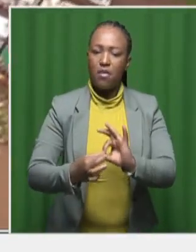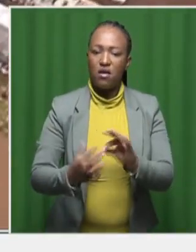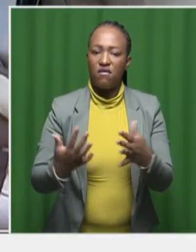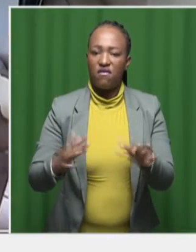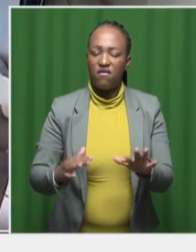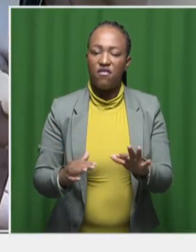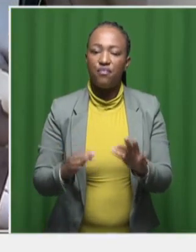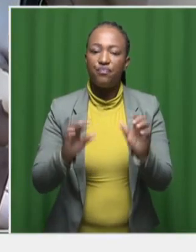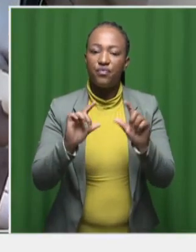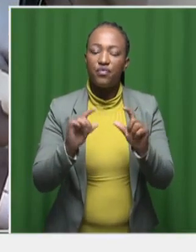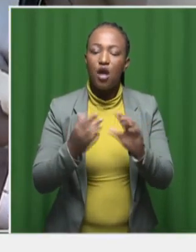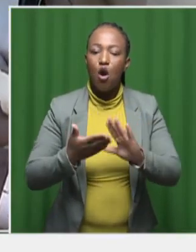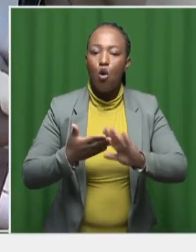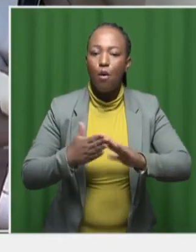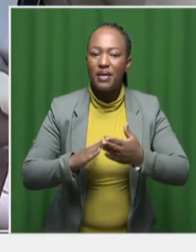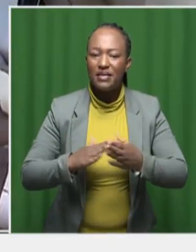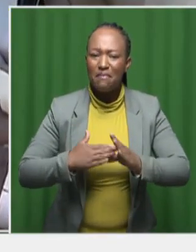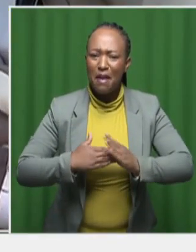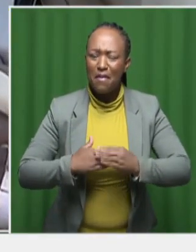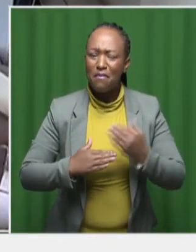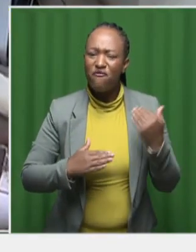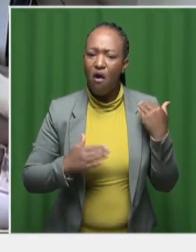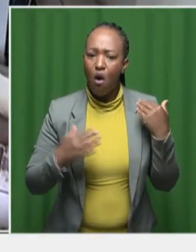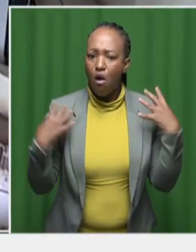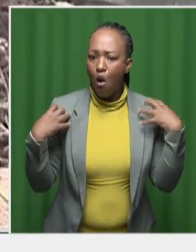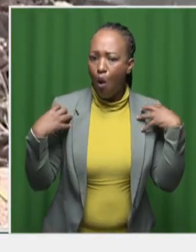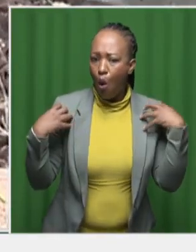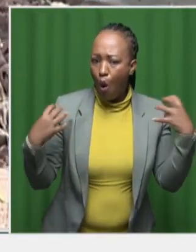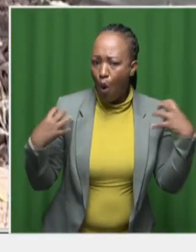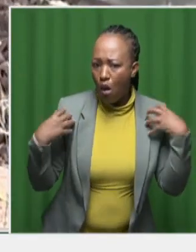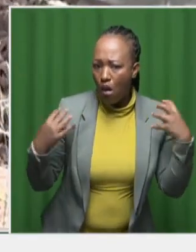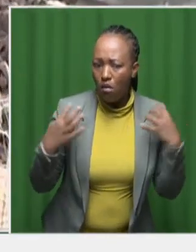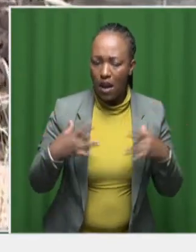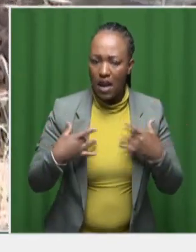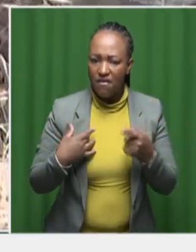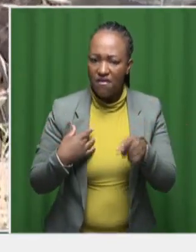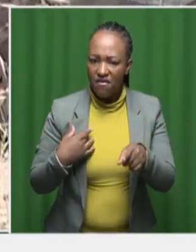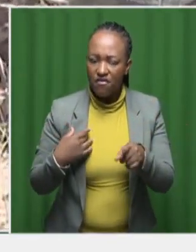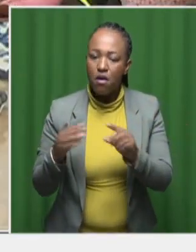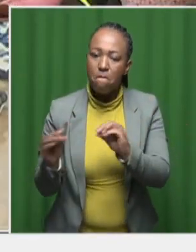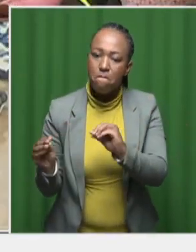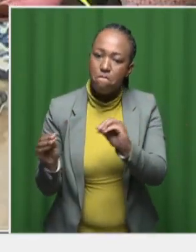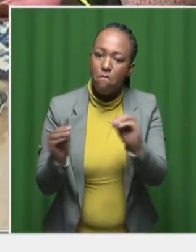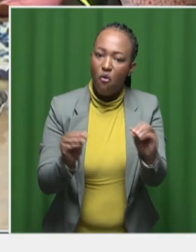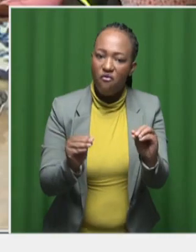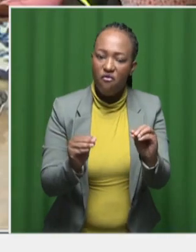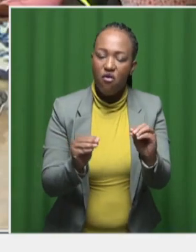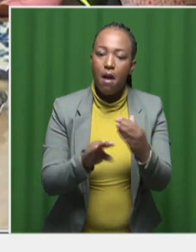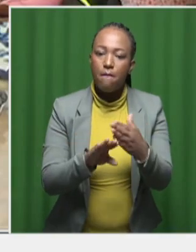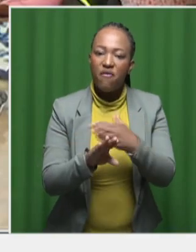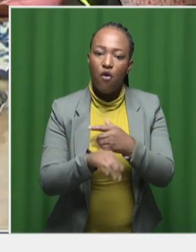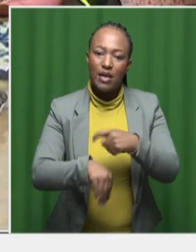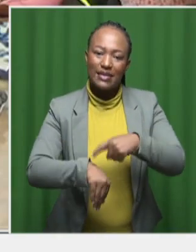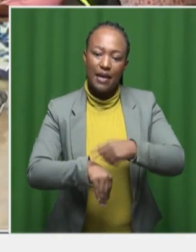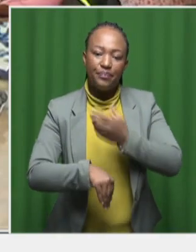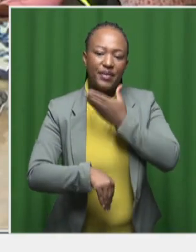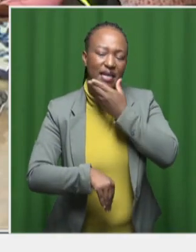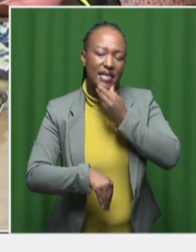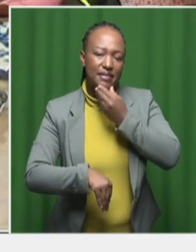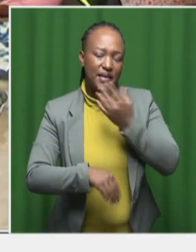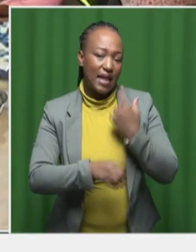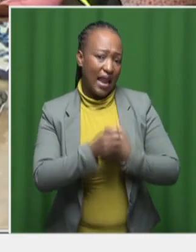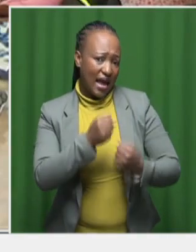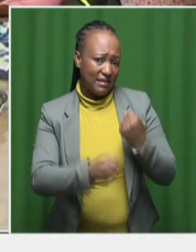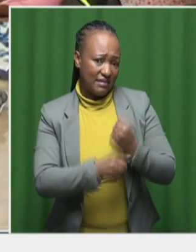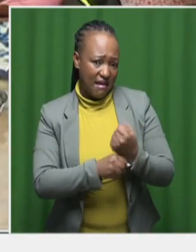were located in mass care centers. Those committee members were removed before Christmas last year, and our commitment